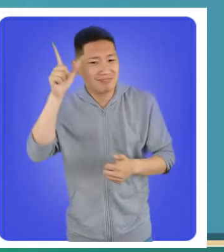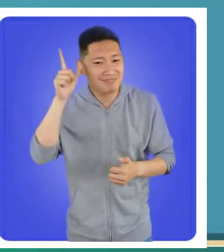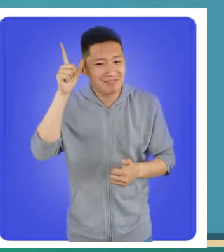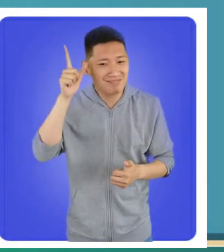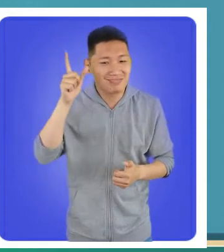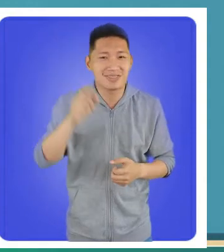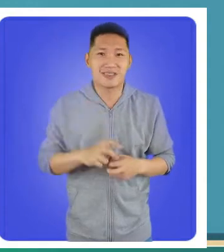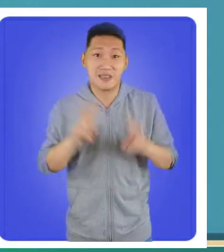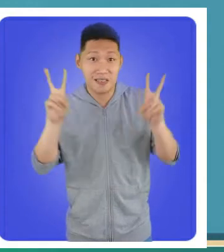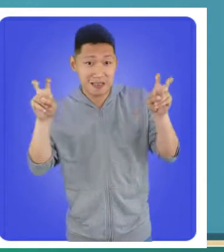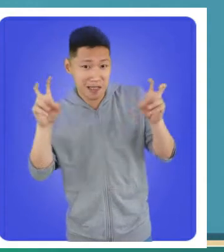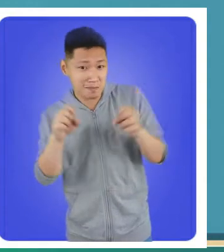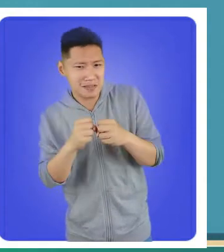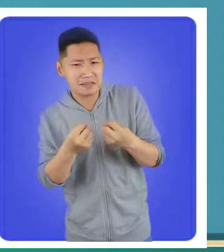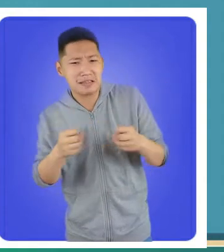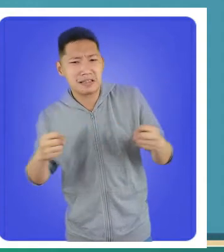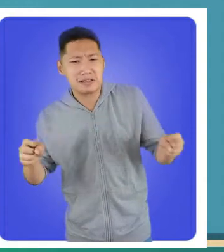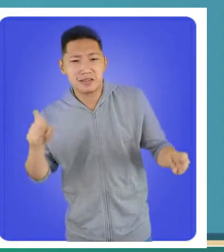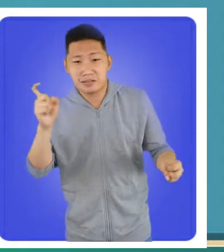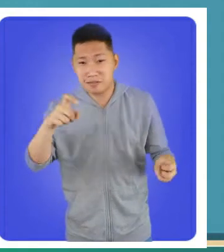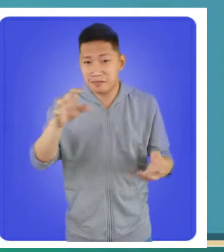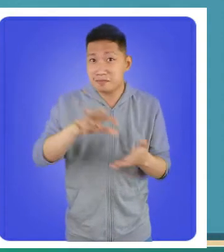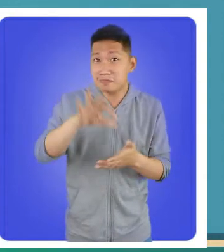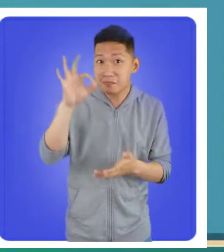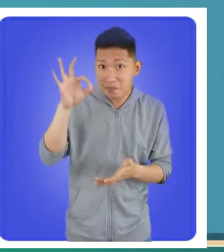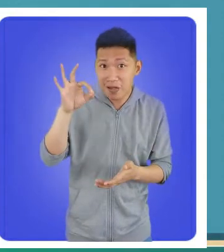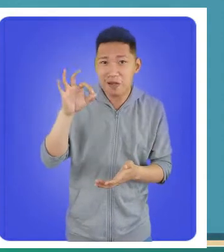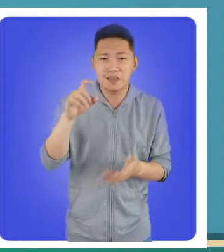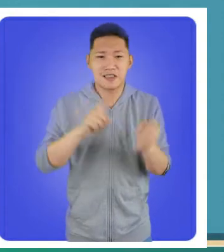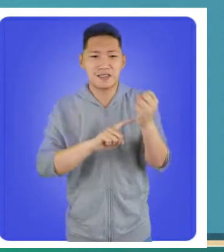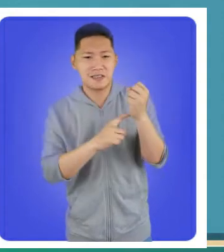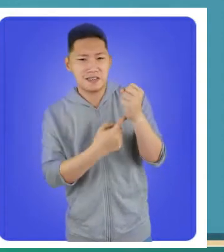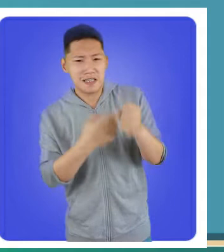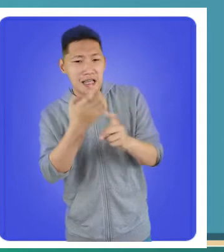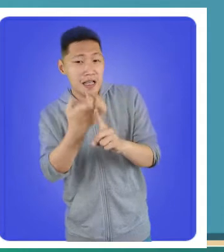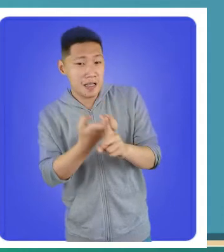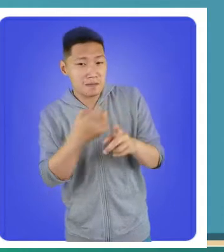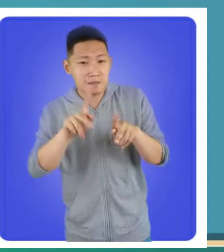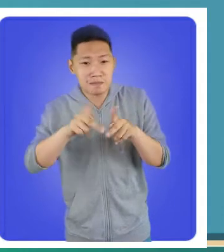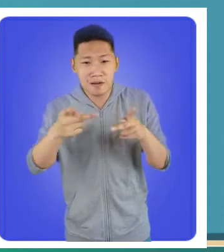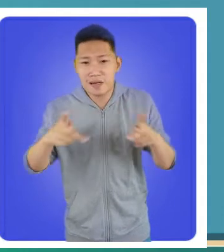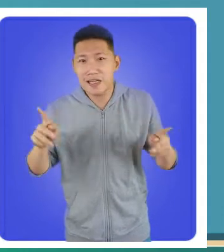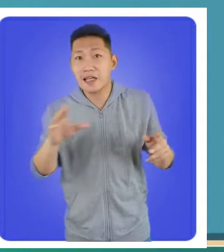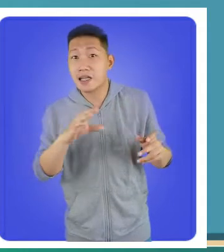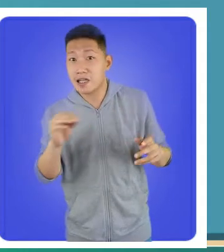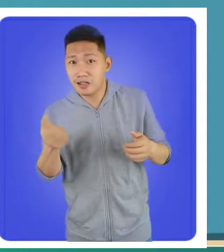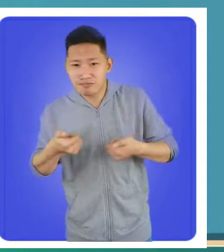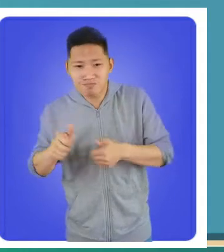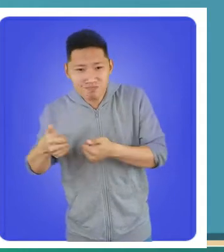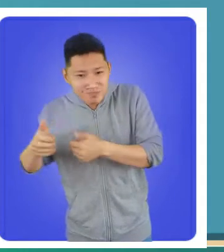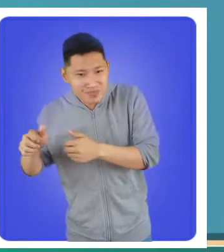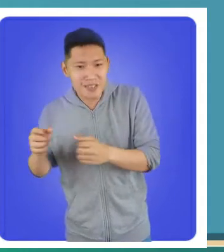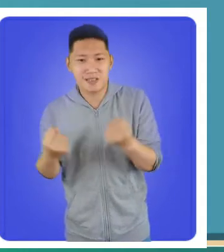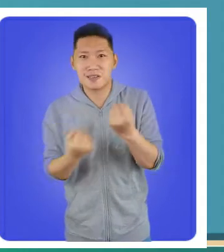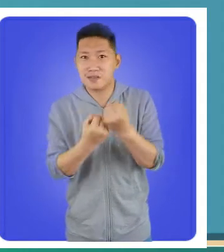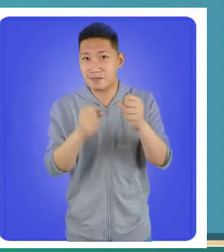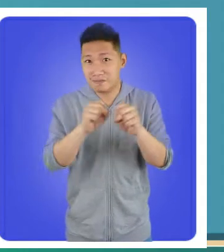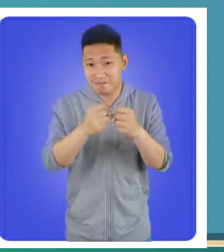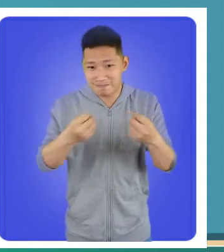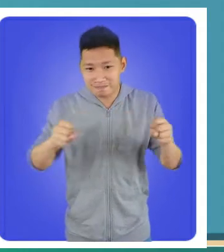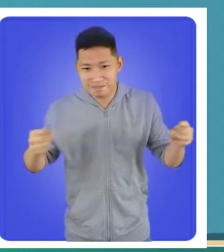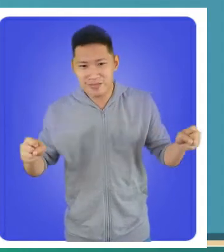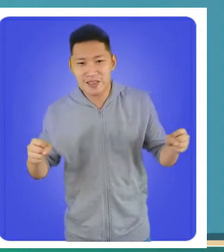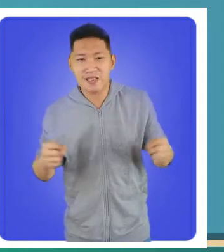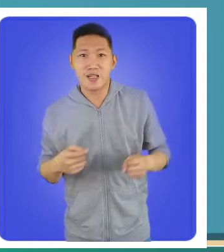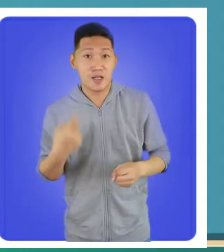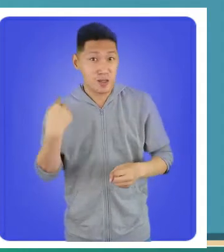logically. The topic sentence should be found at the start of every paragraph and is followed by supporting